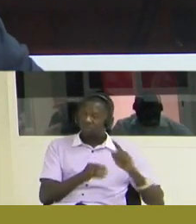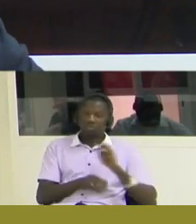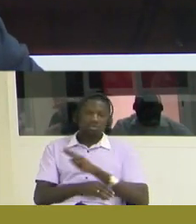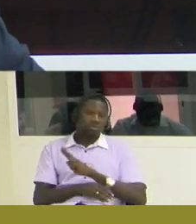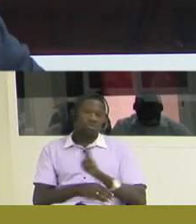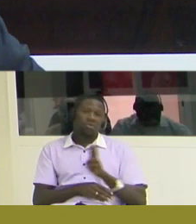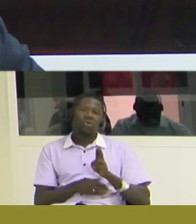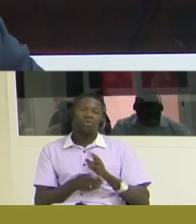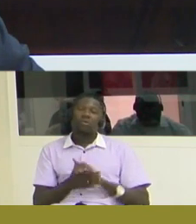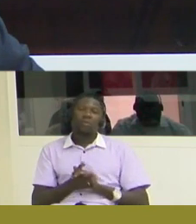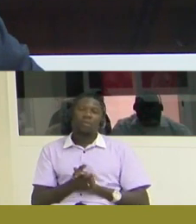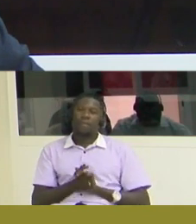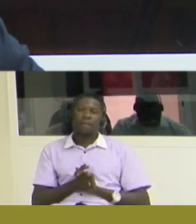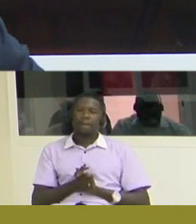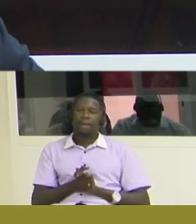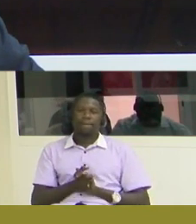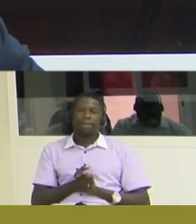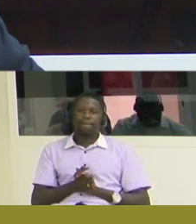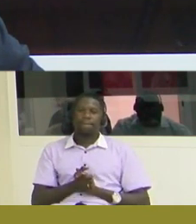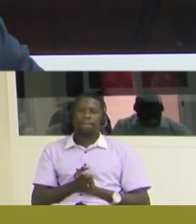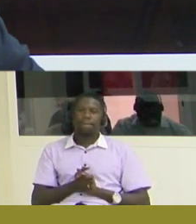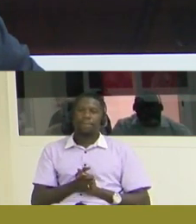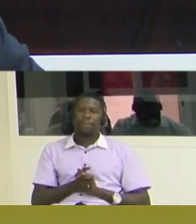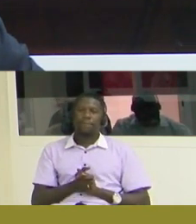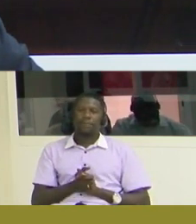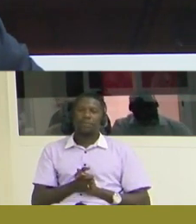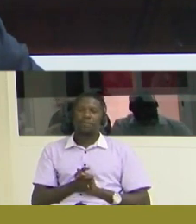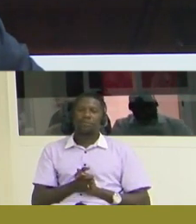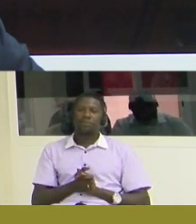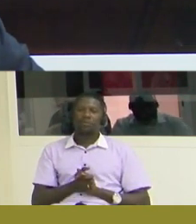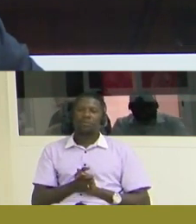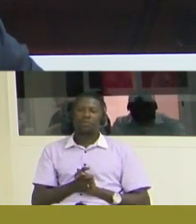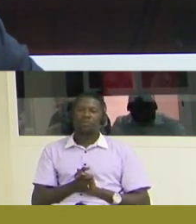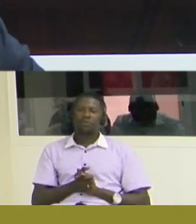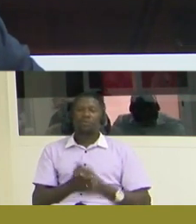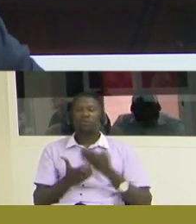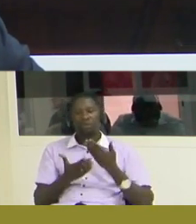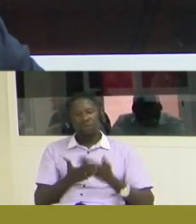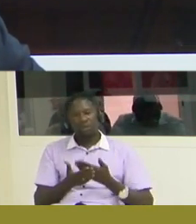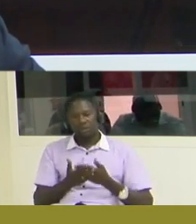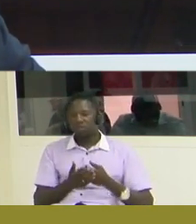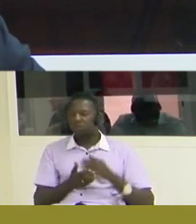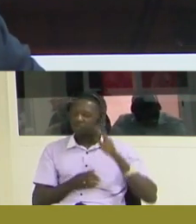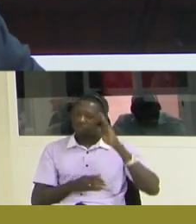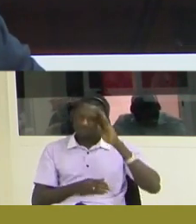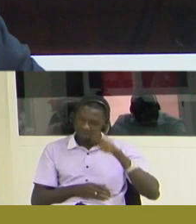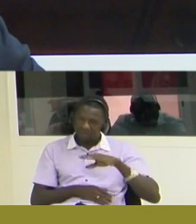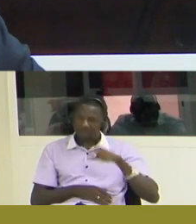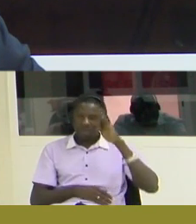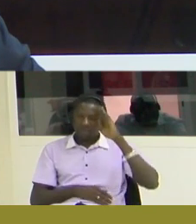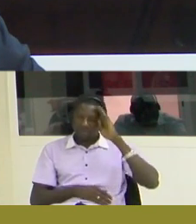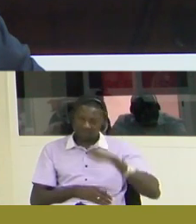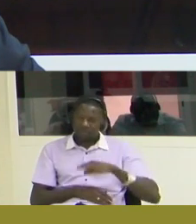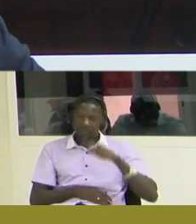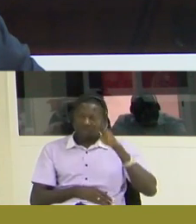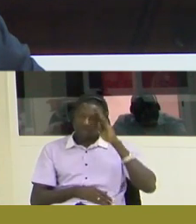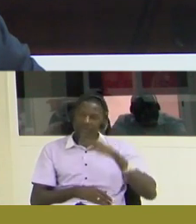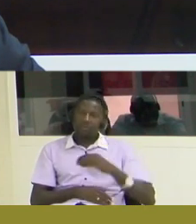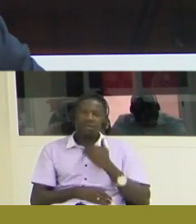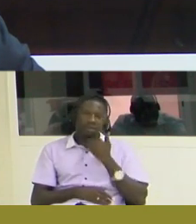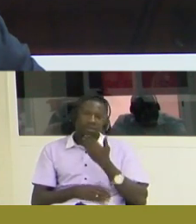moment and think that I can do that now go to million for Daniela so I am asking for forgiveness